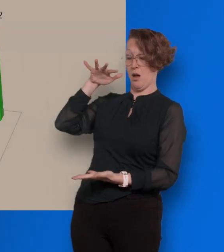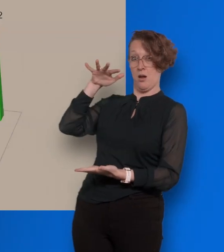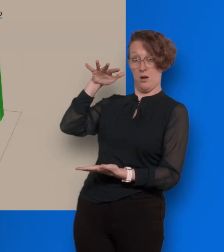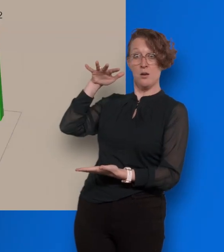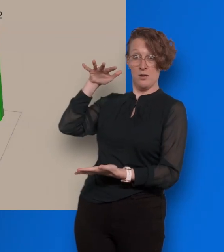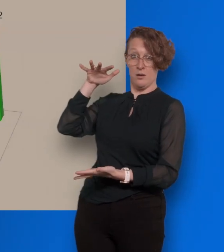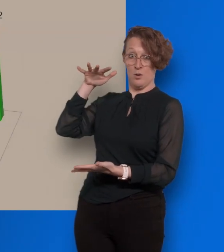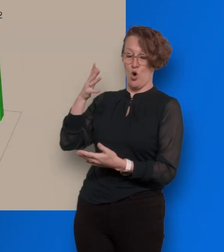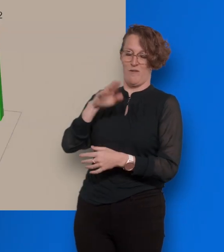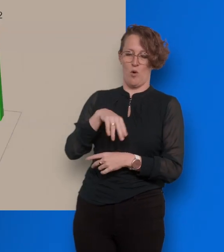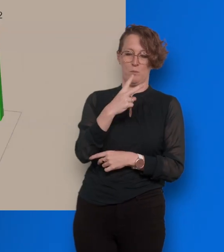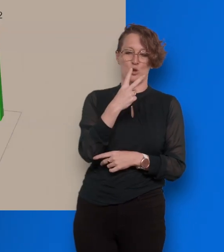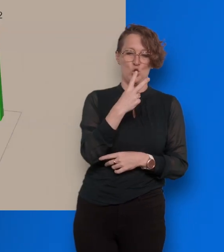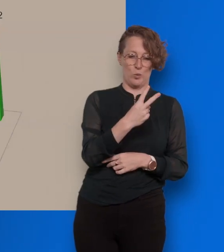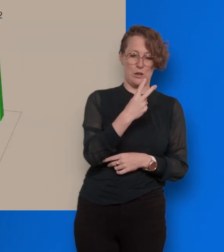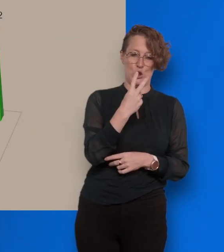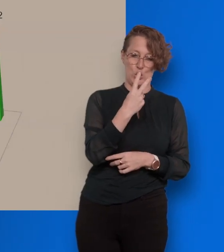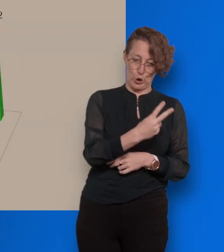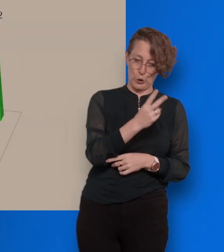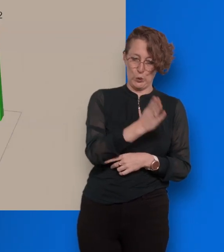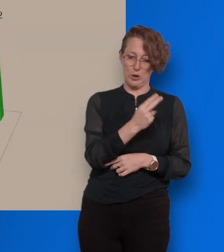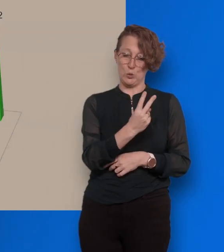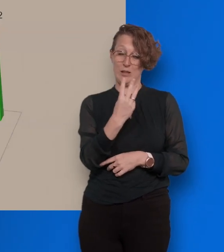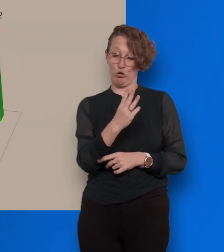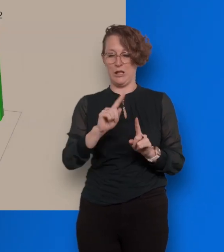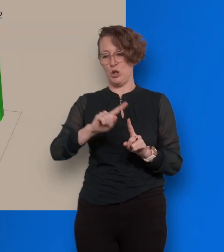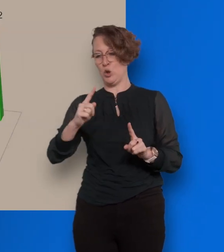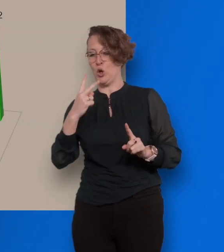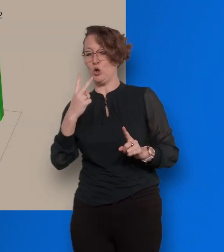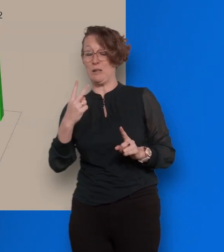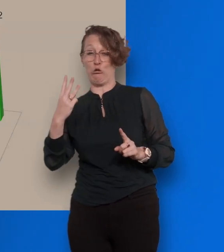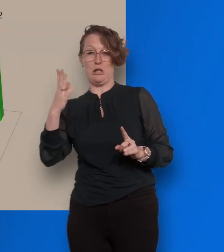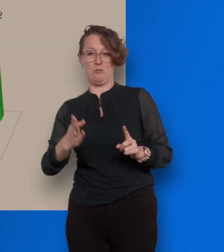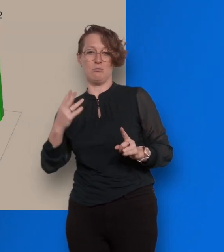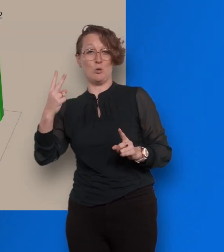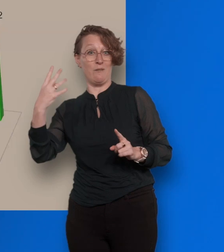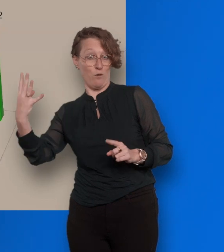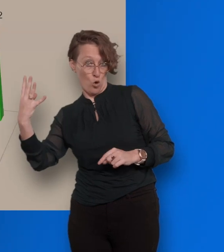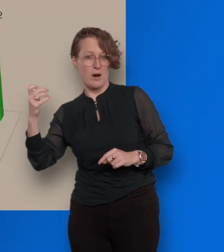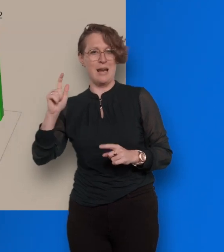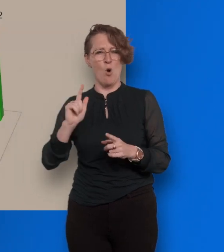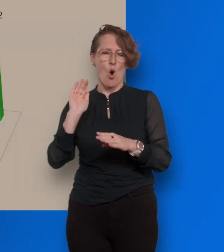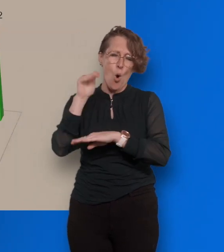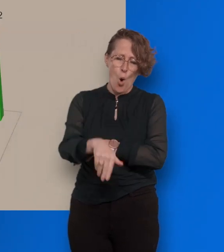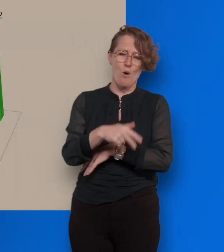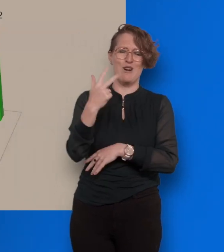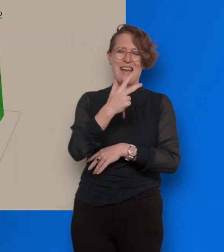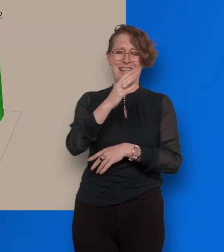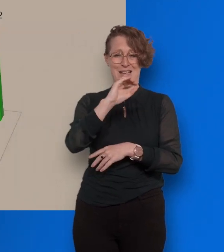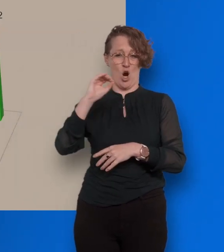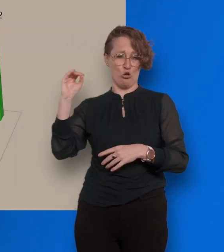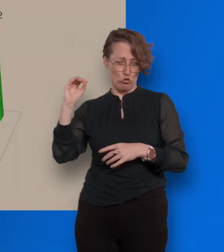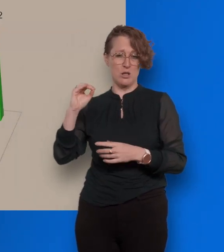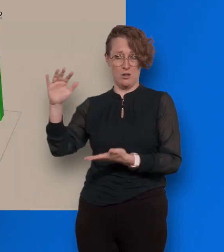from 22-23 to 23-24. It's now over 1,800 applications. That's over 900 per